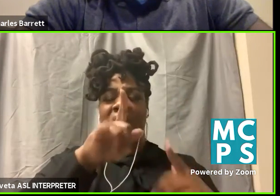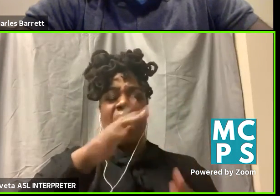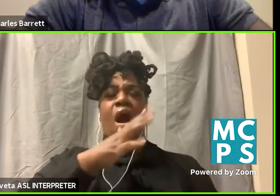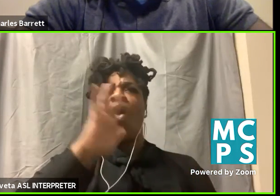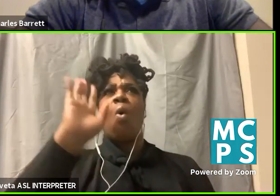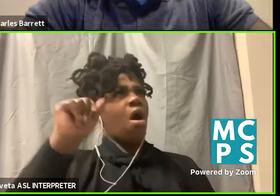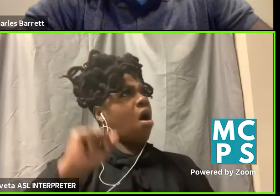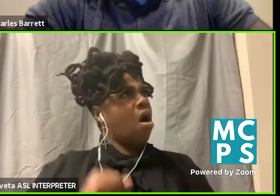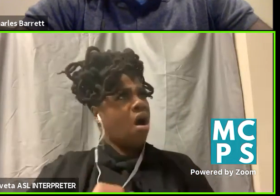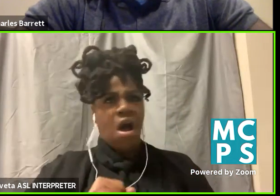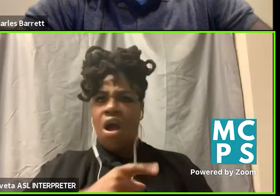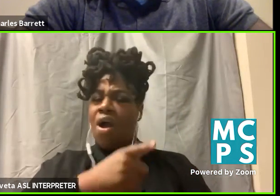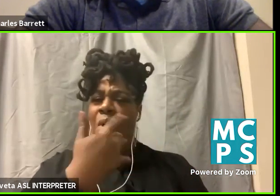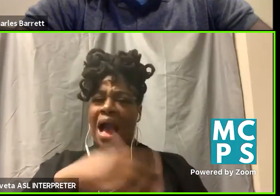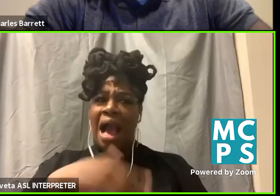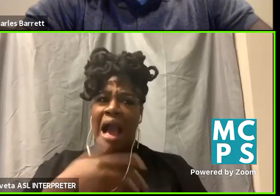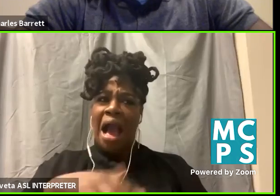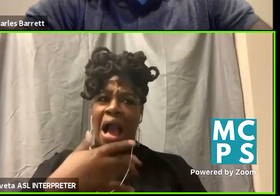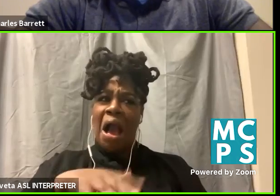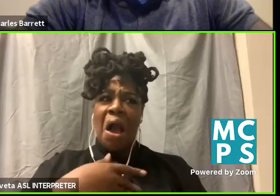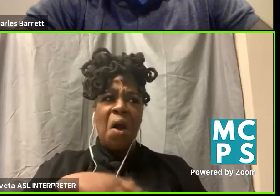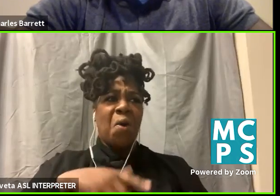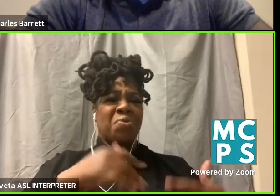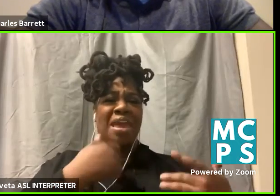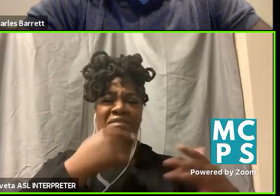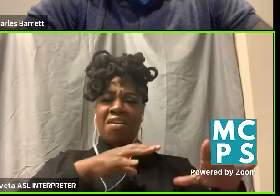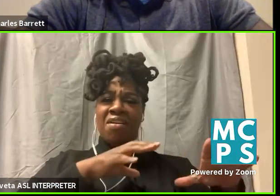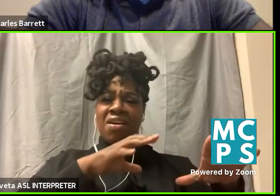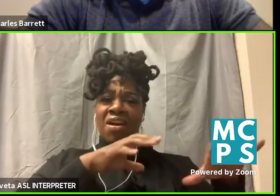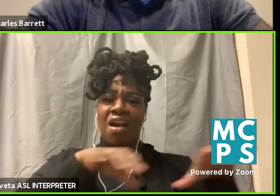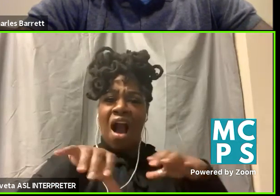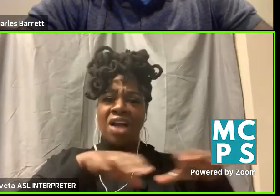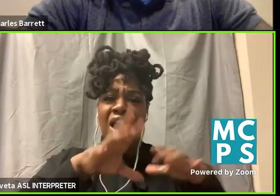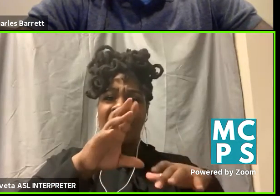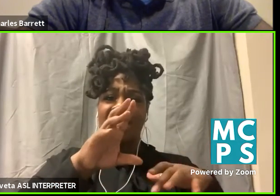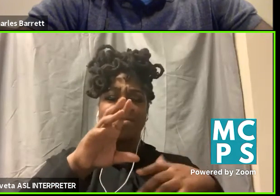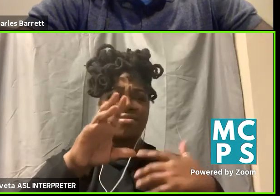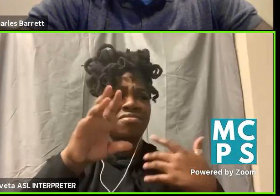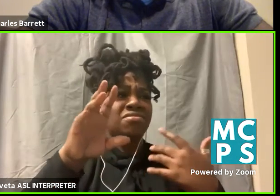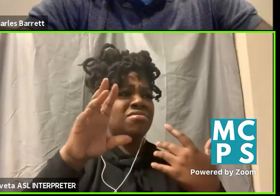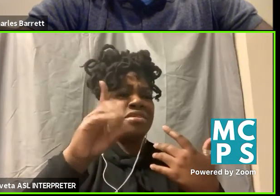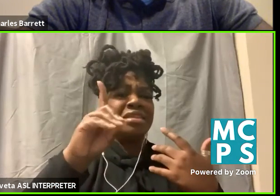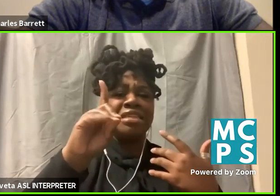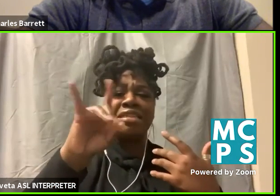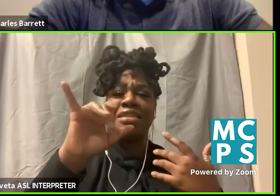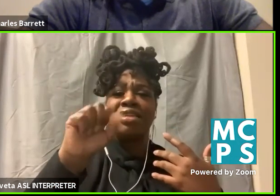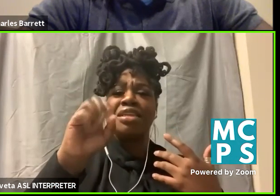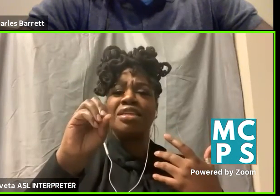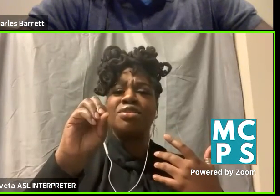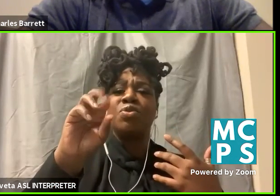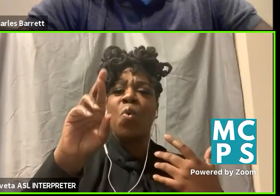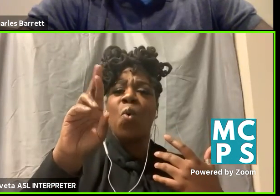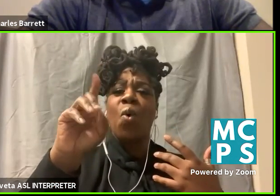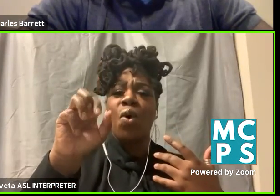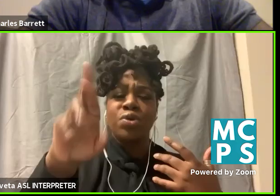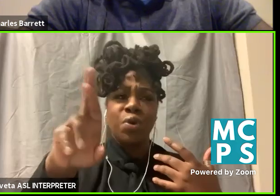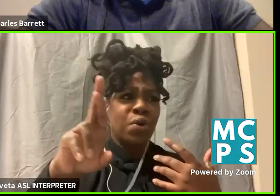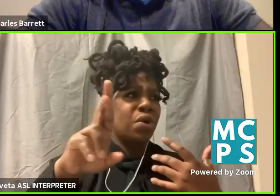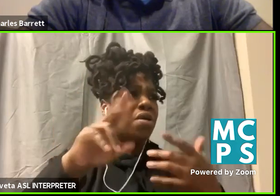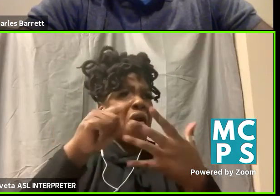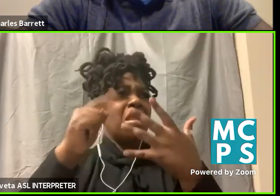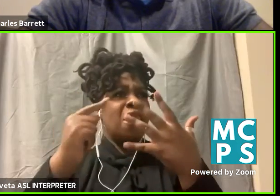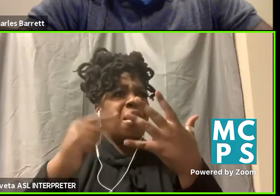disorder or oppositional defiant disorder or ADHD, when in truth is many of these kids were depressed and anxious. They had experienced trauma, all these other